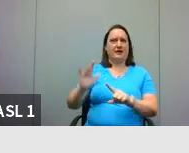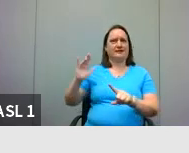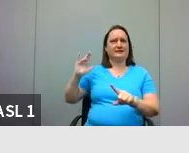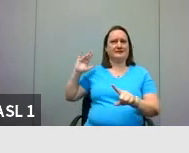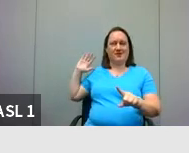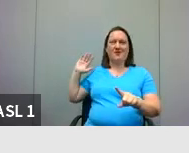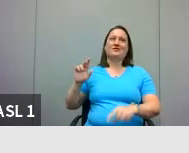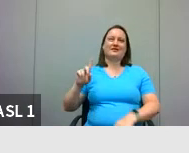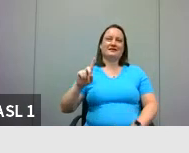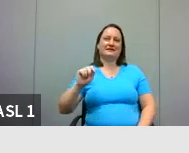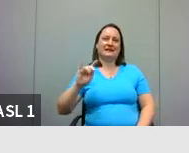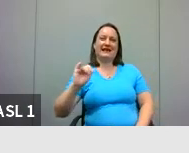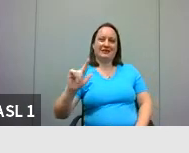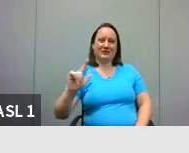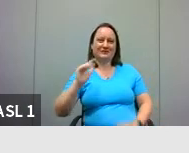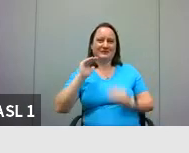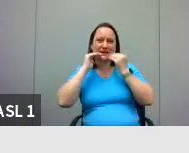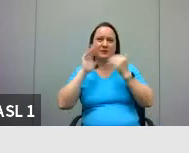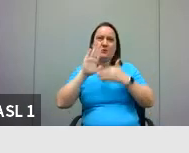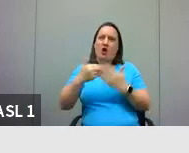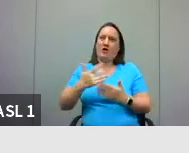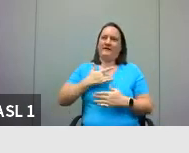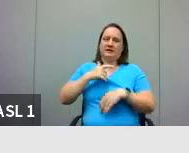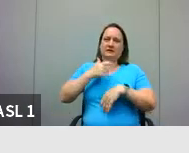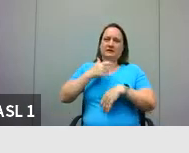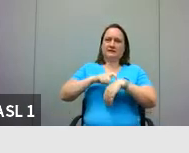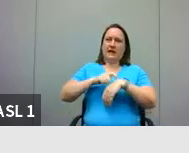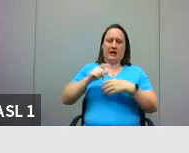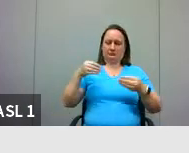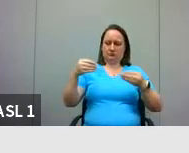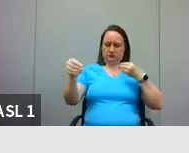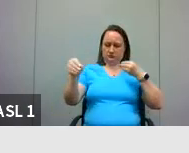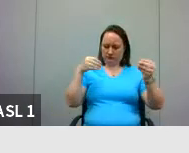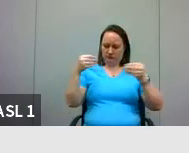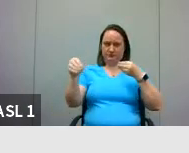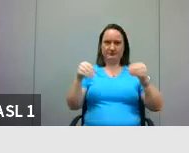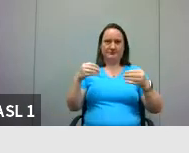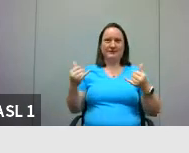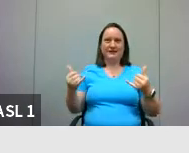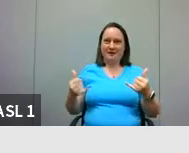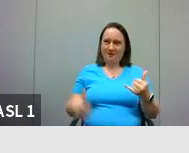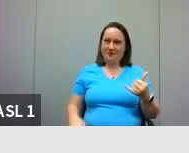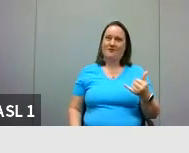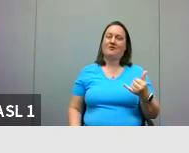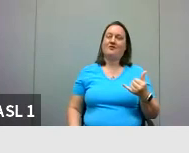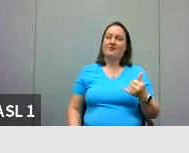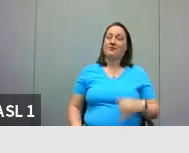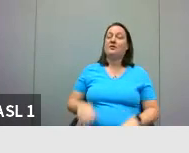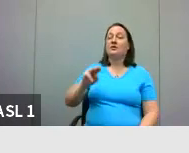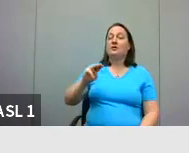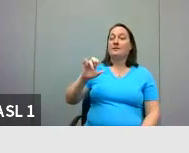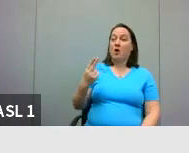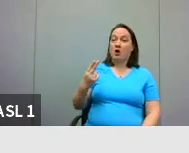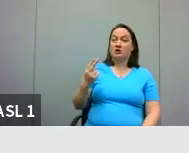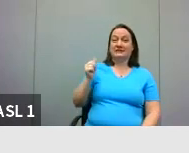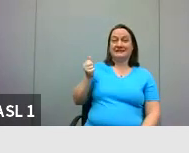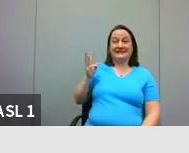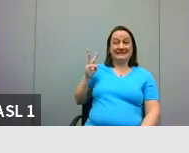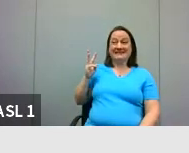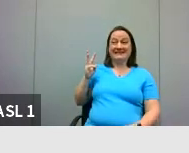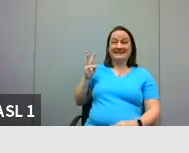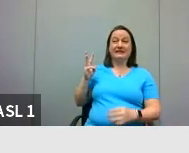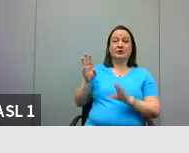We all feel that way. On March 16th, we closed the doors